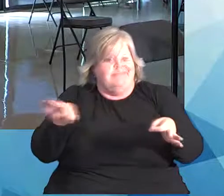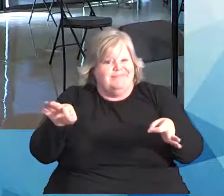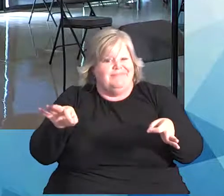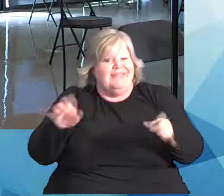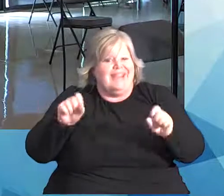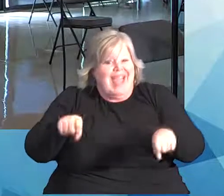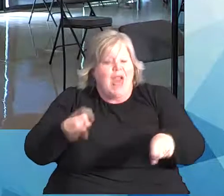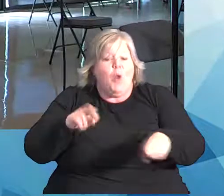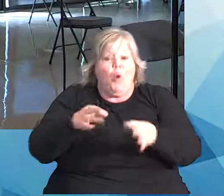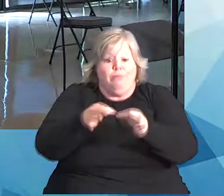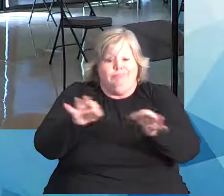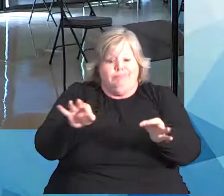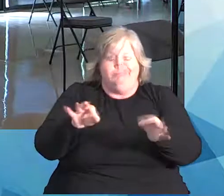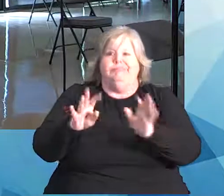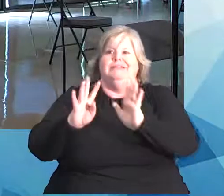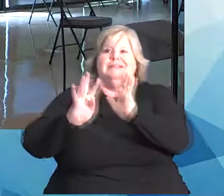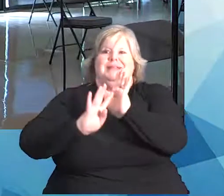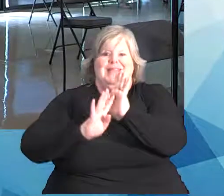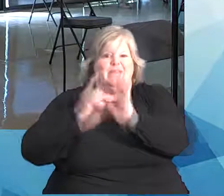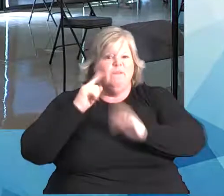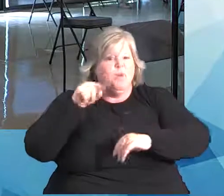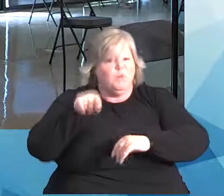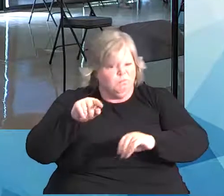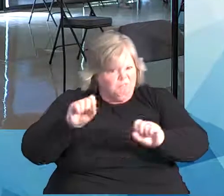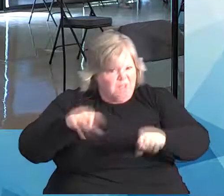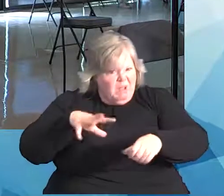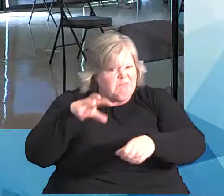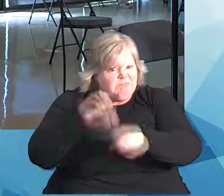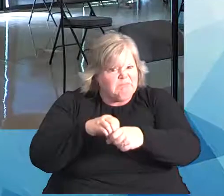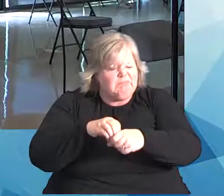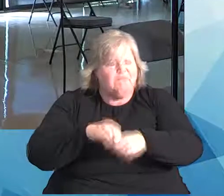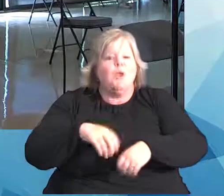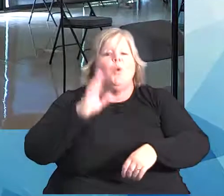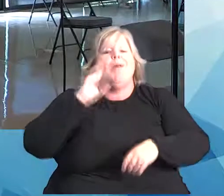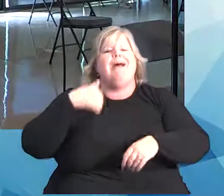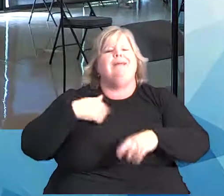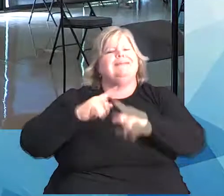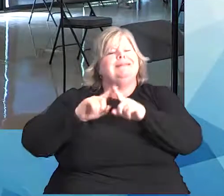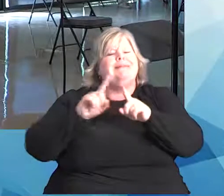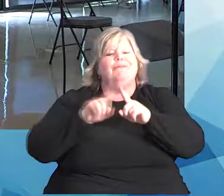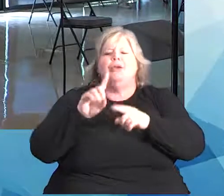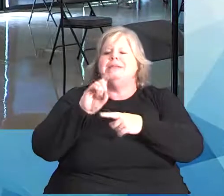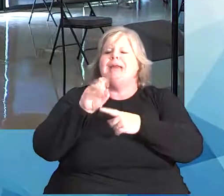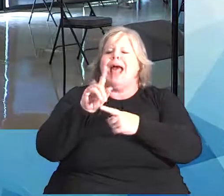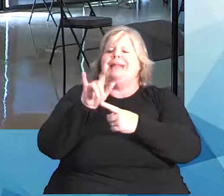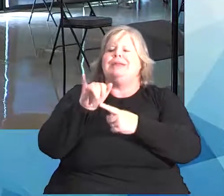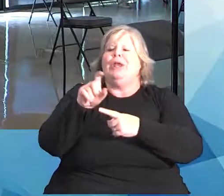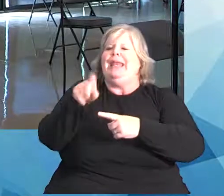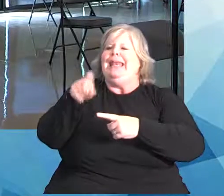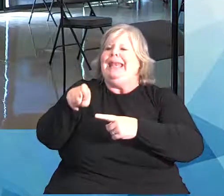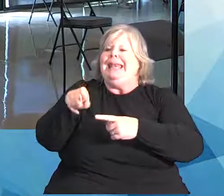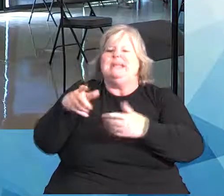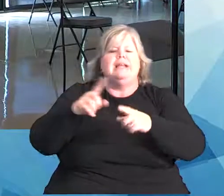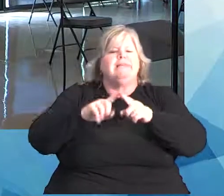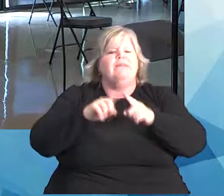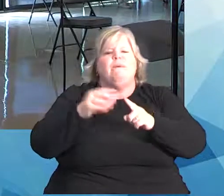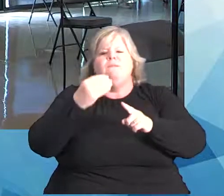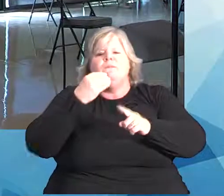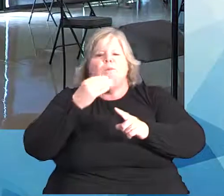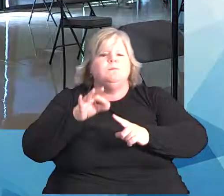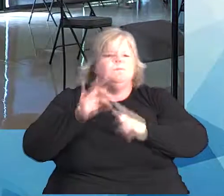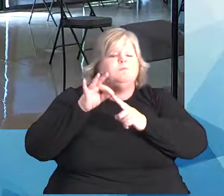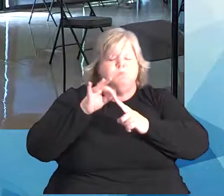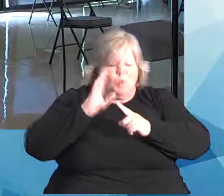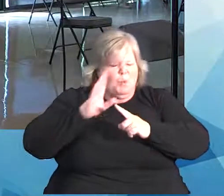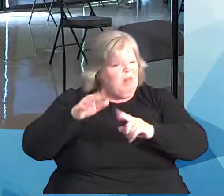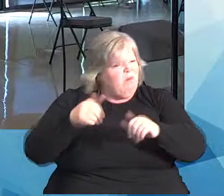certified dietary manager to support all of the special dietary needs of your students. We will offer guest